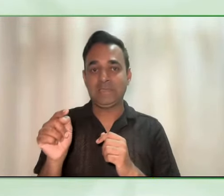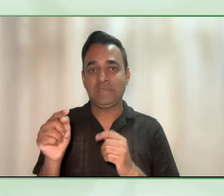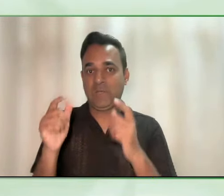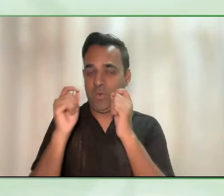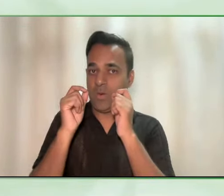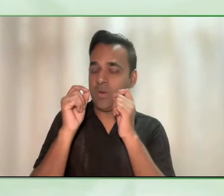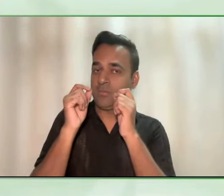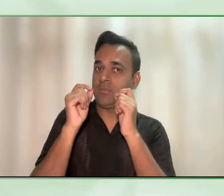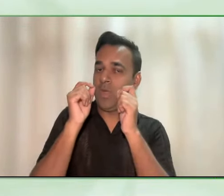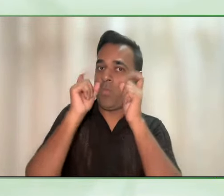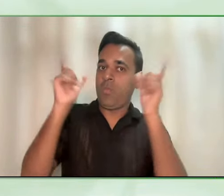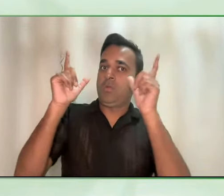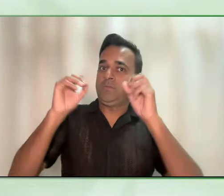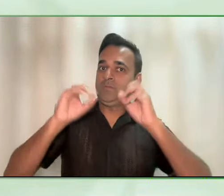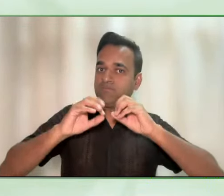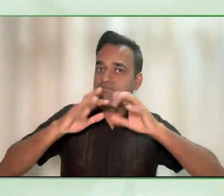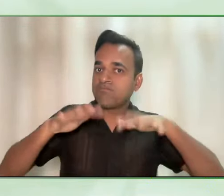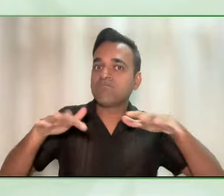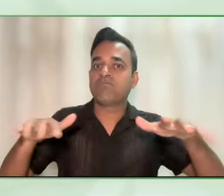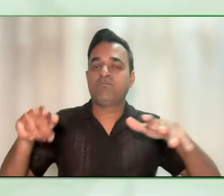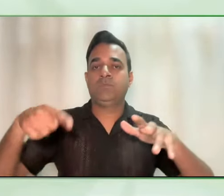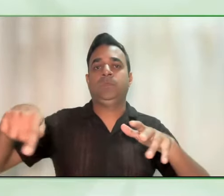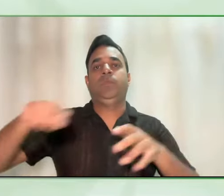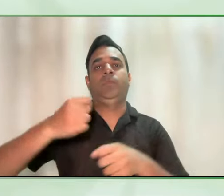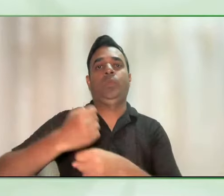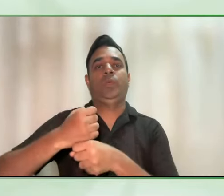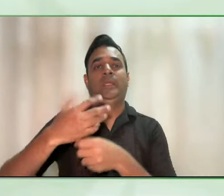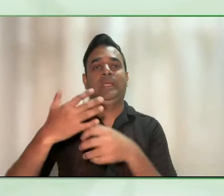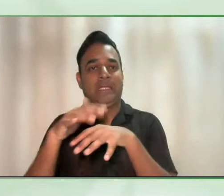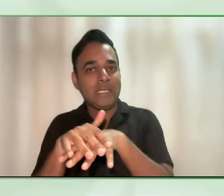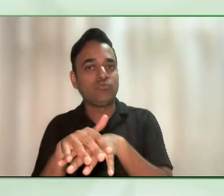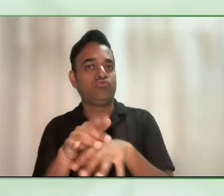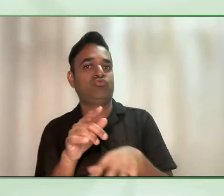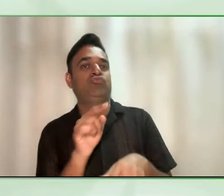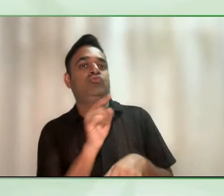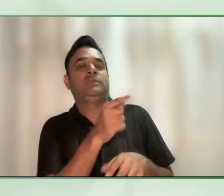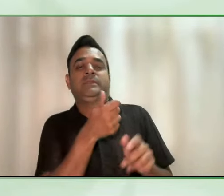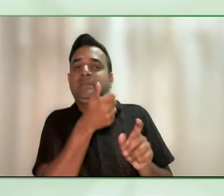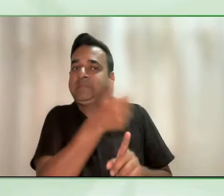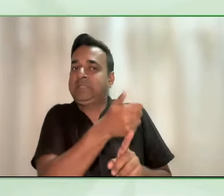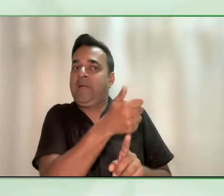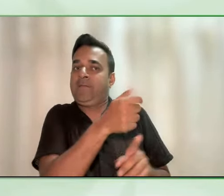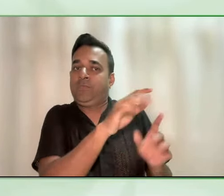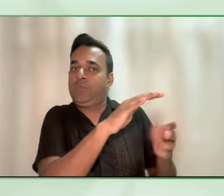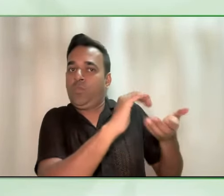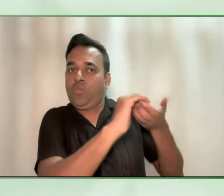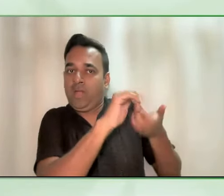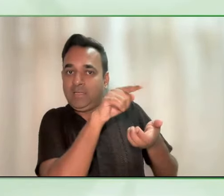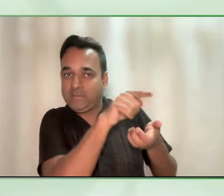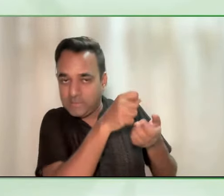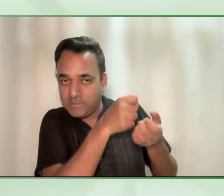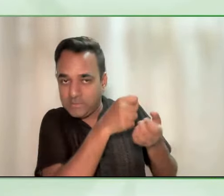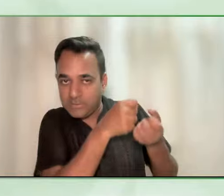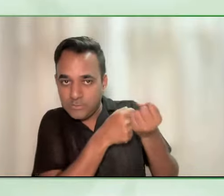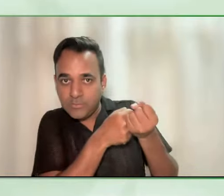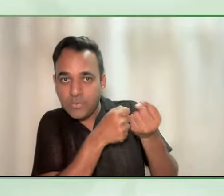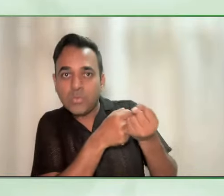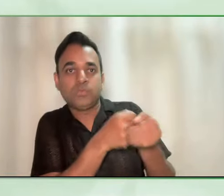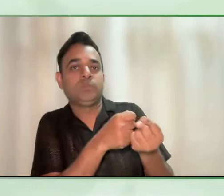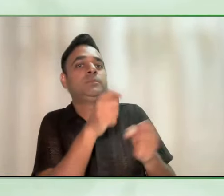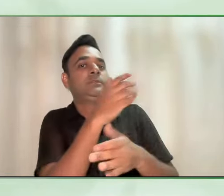your organization support the continuous development of the digital skills of the people that you support? Well, thank